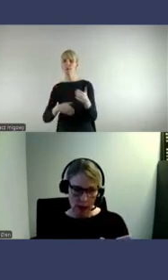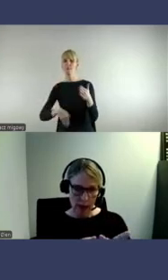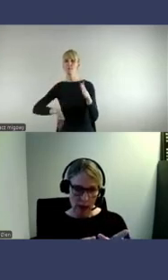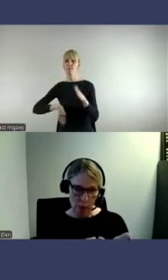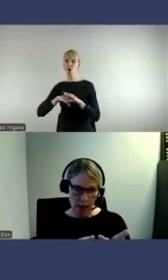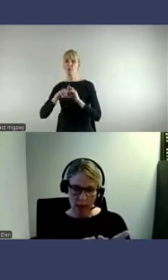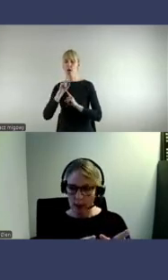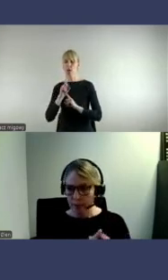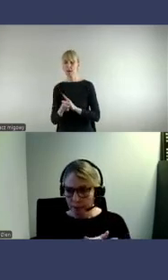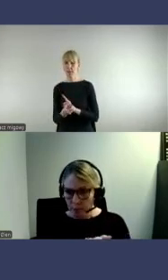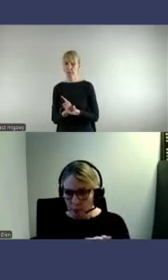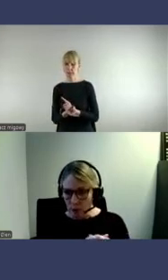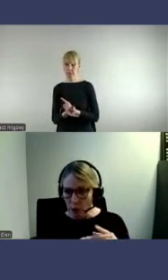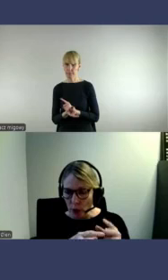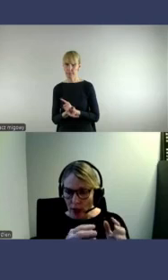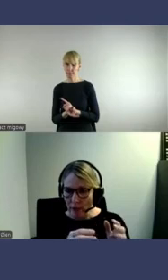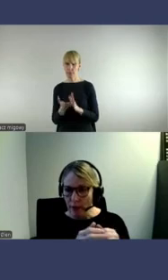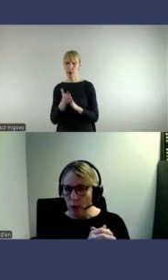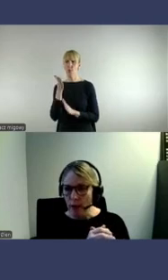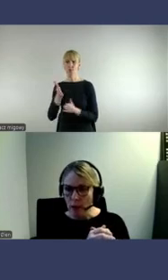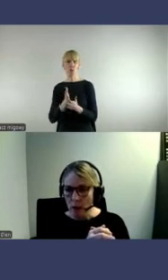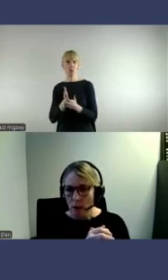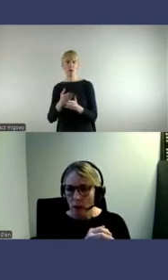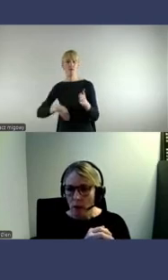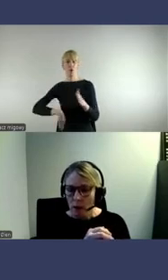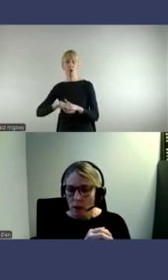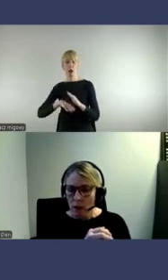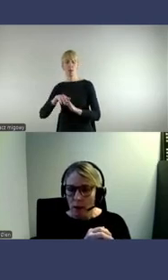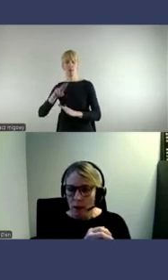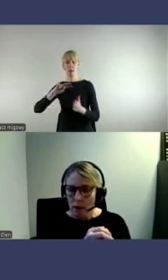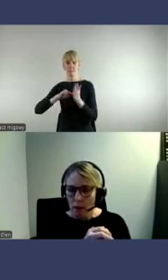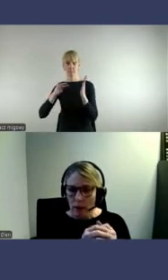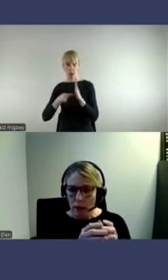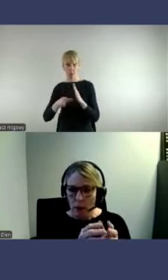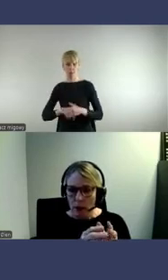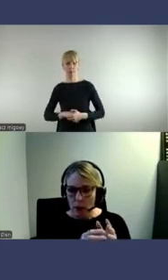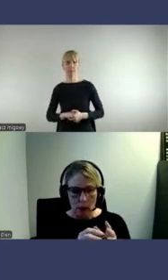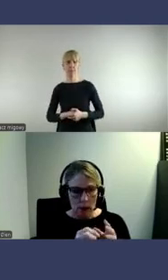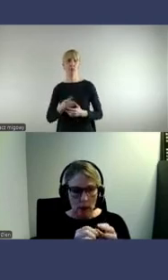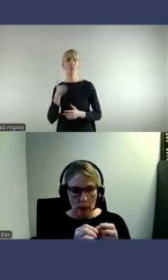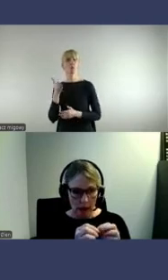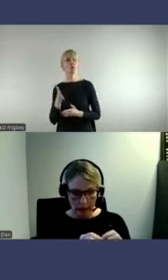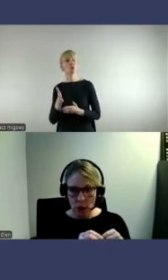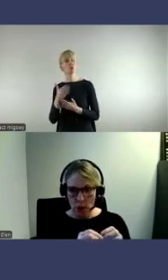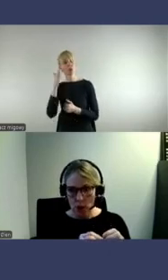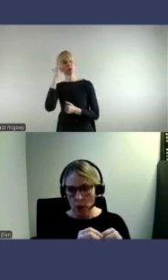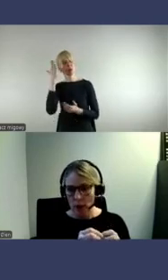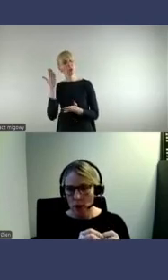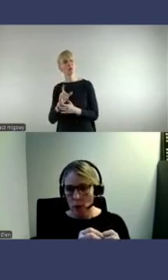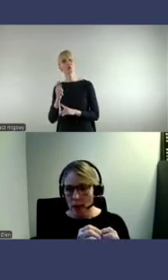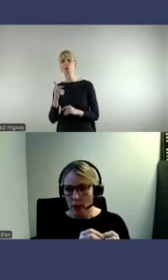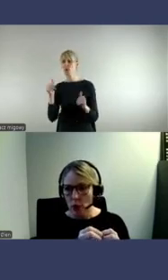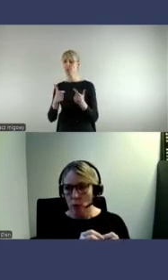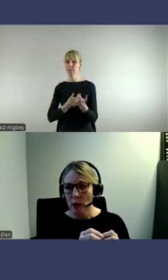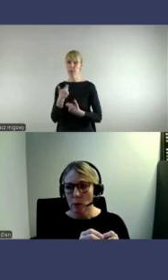in preparedness plans. So you have that awareness and encouraging the engagement.